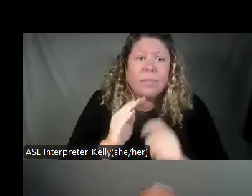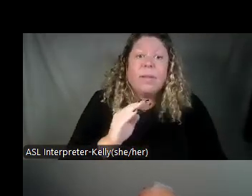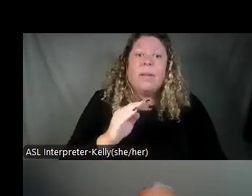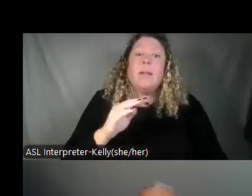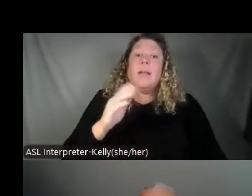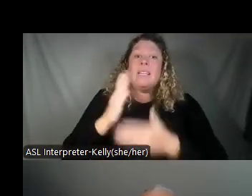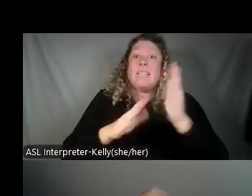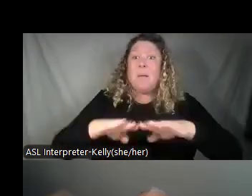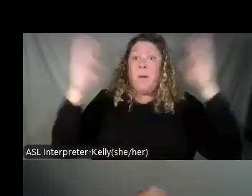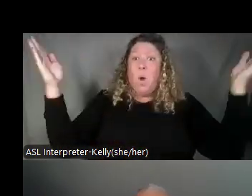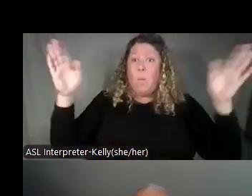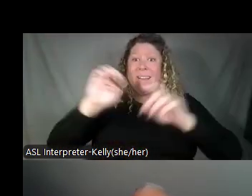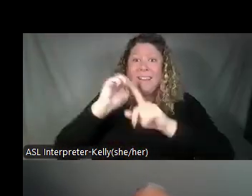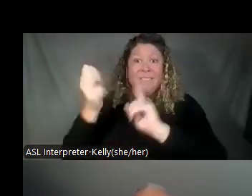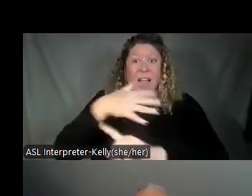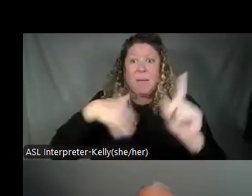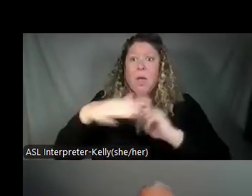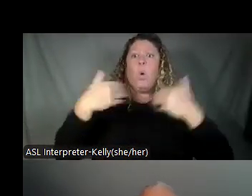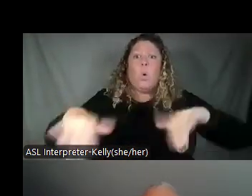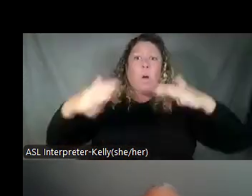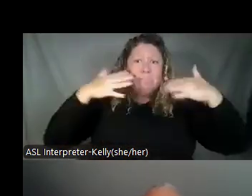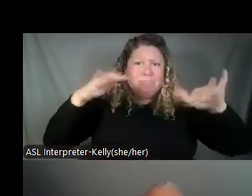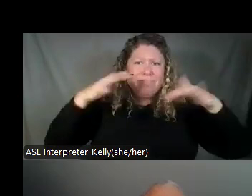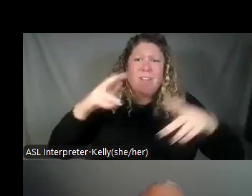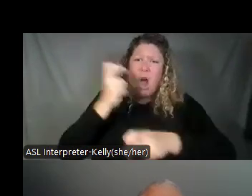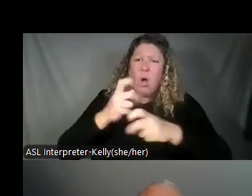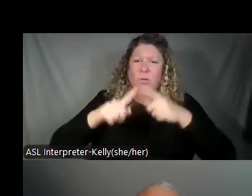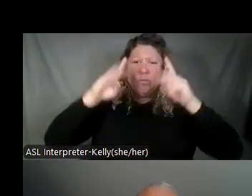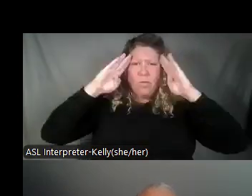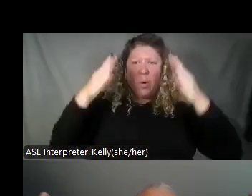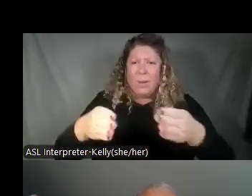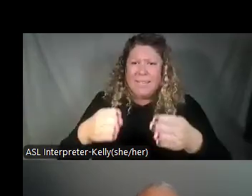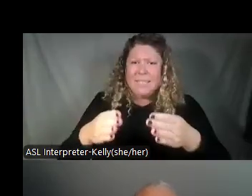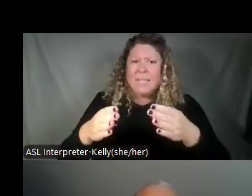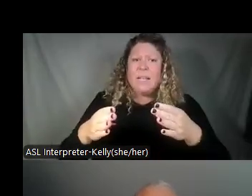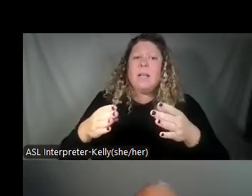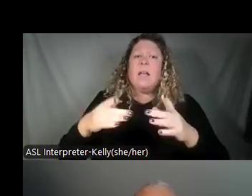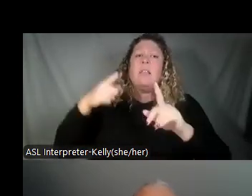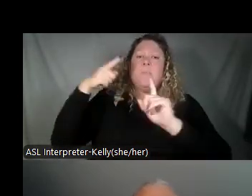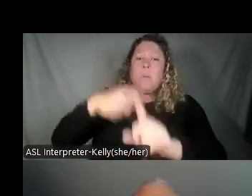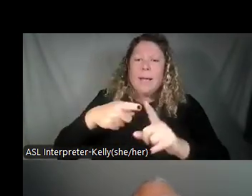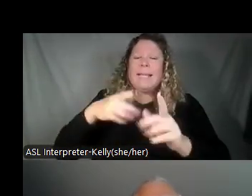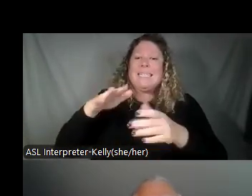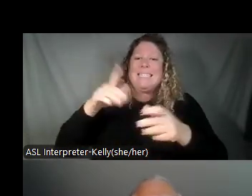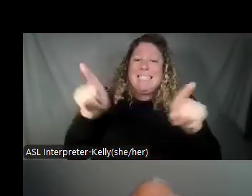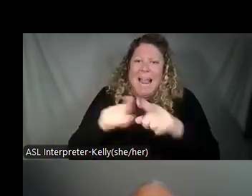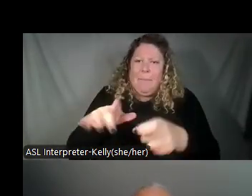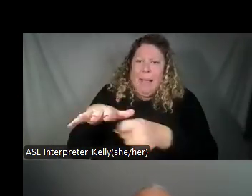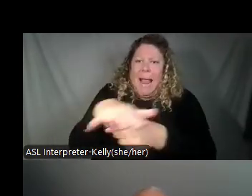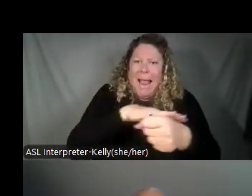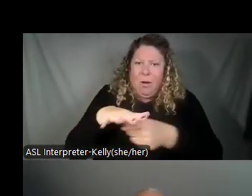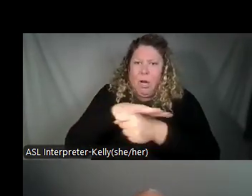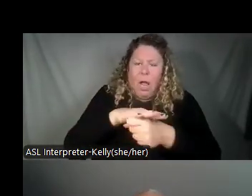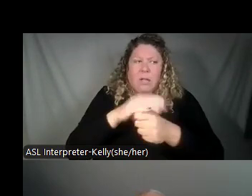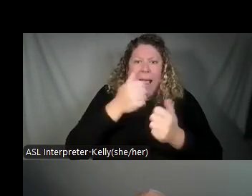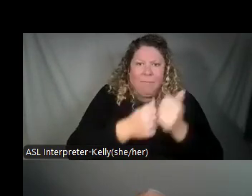open environments, there's a lot of noise going on. It's really meant to be that they're co-located and focused on the work so